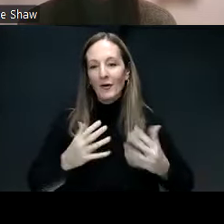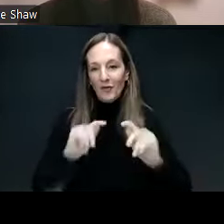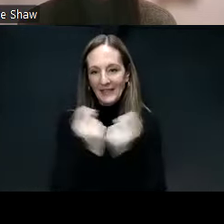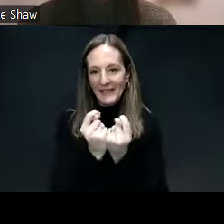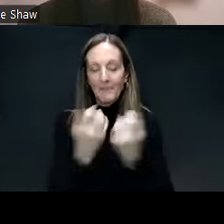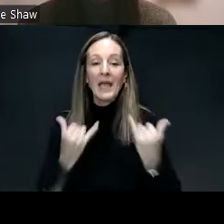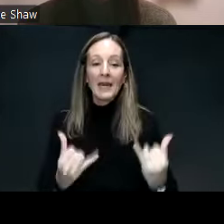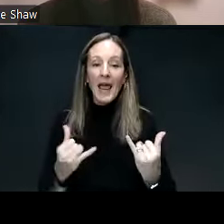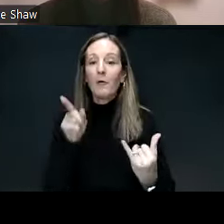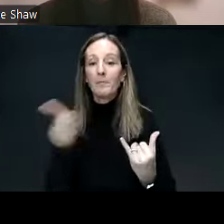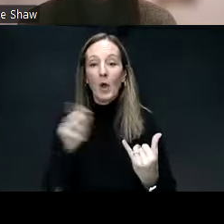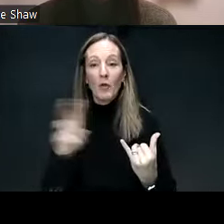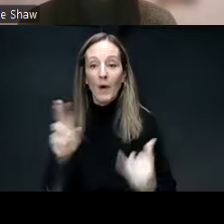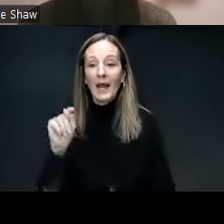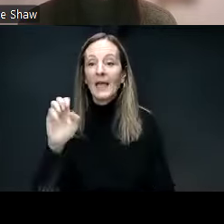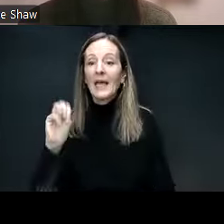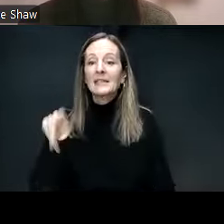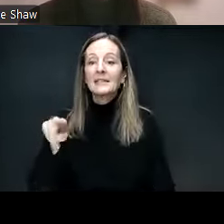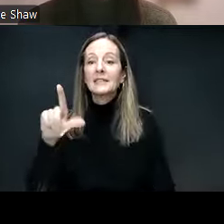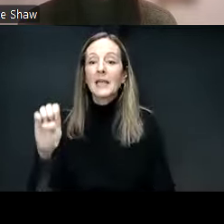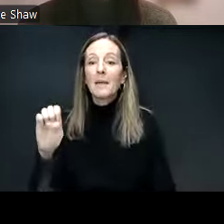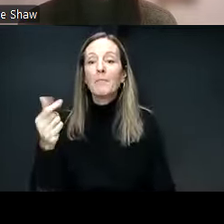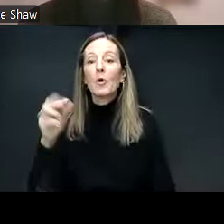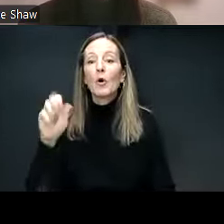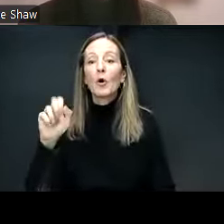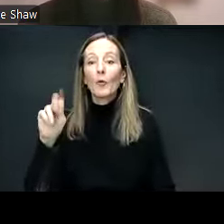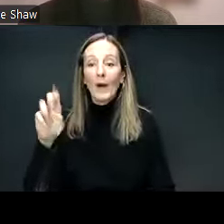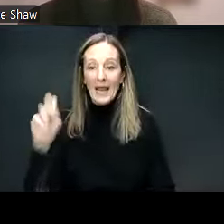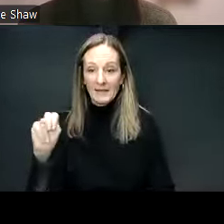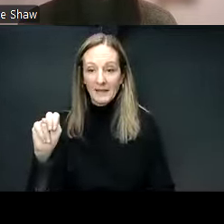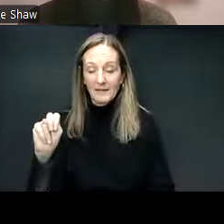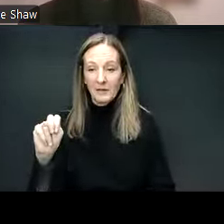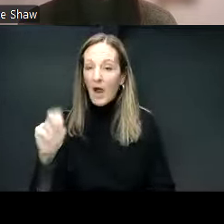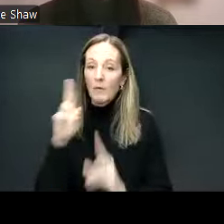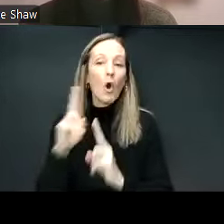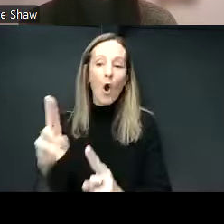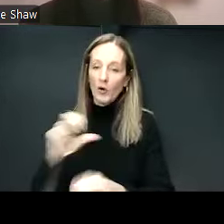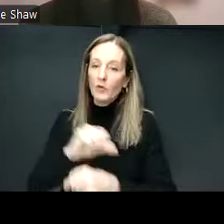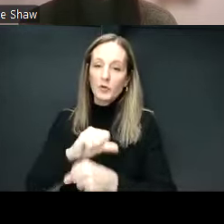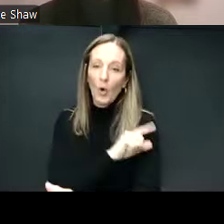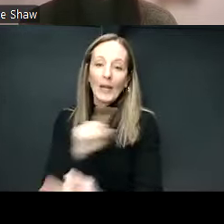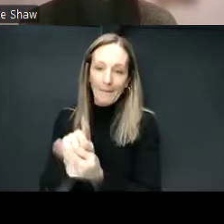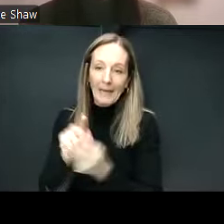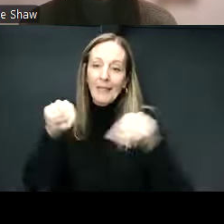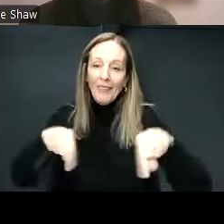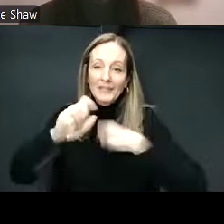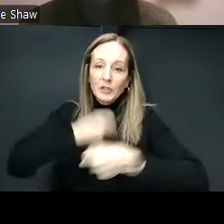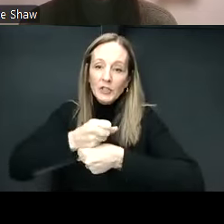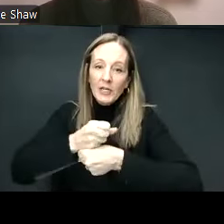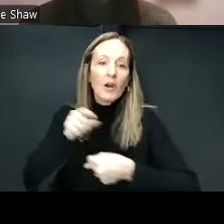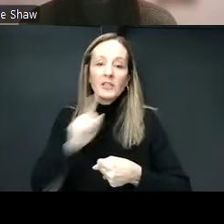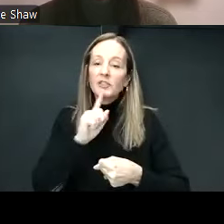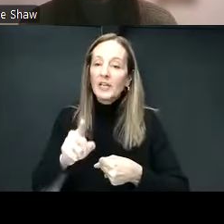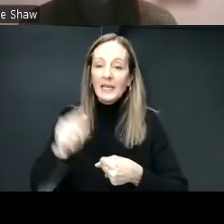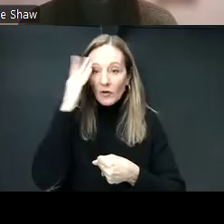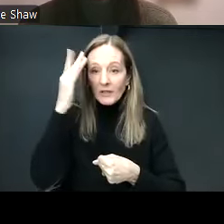Temple Grandin, who we had the honor of working with this year and meeting. And she's just a wonderful autistic